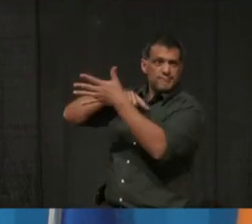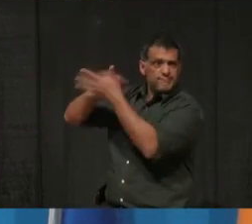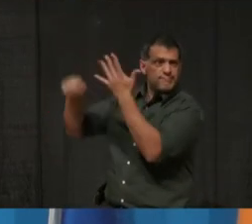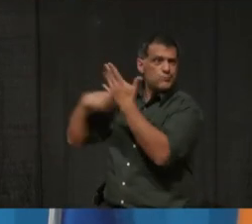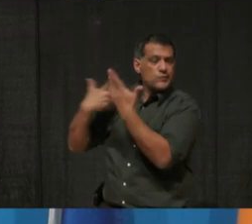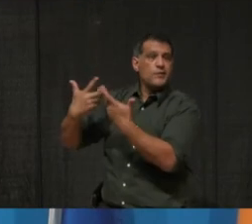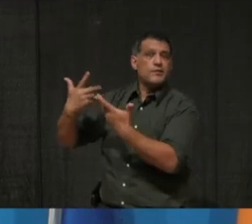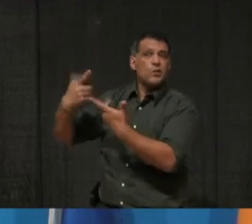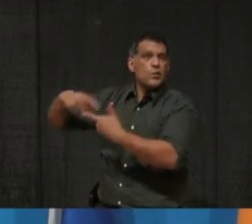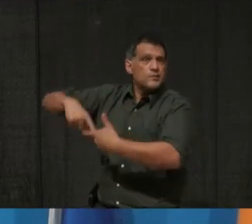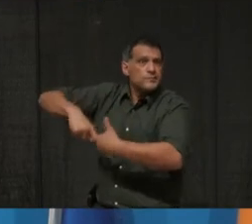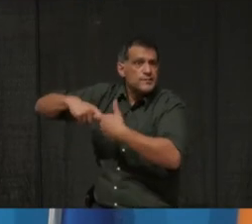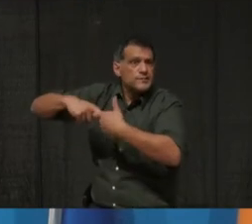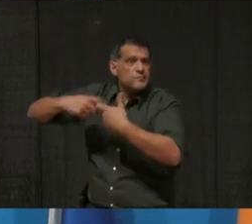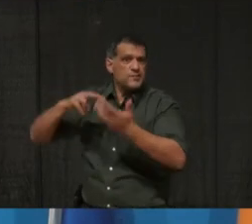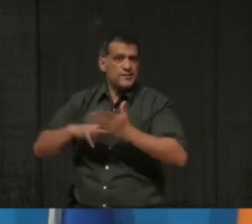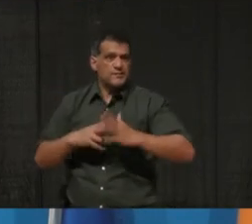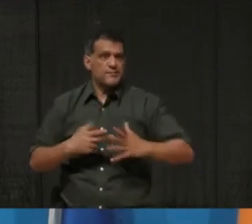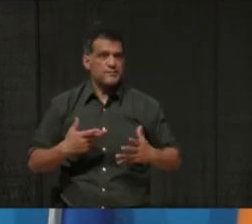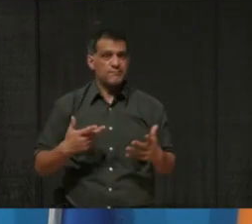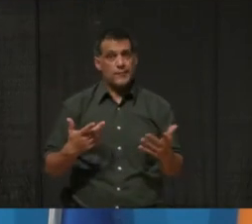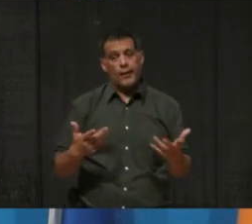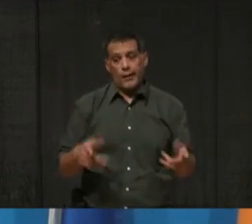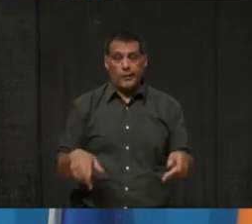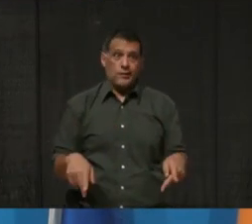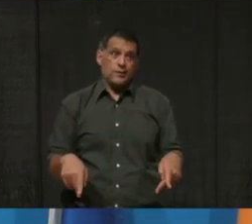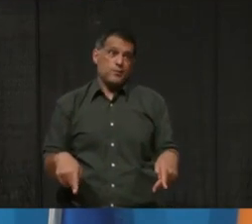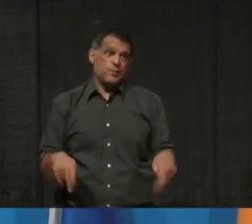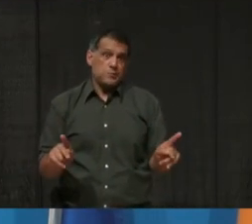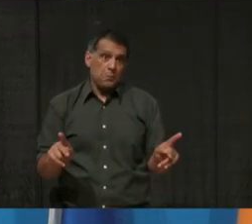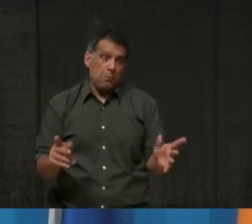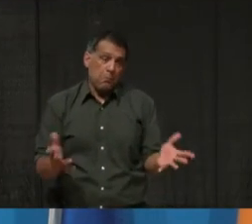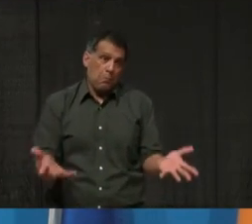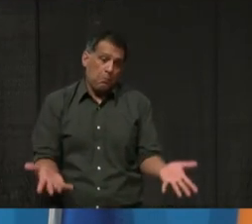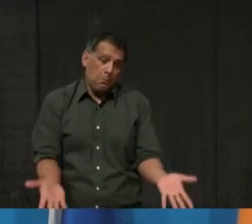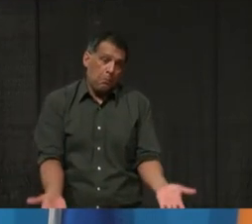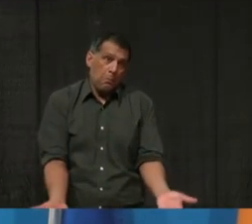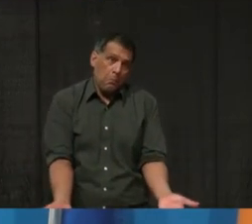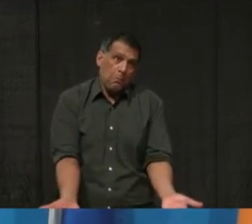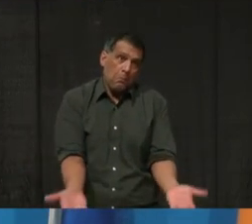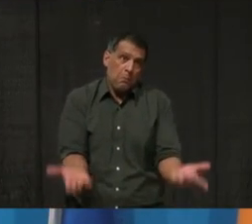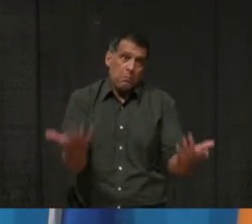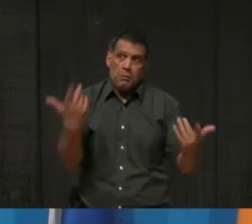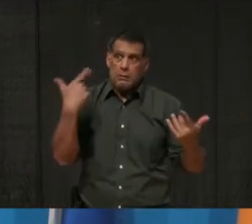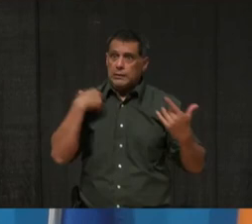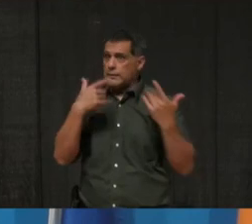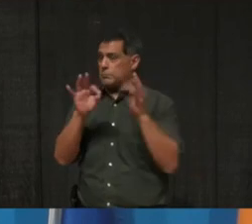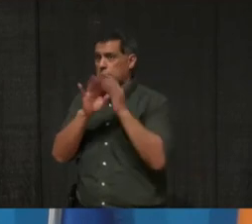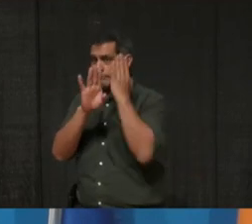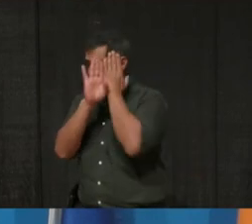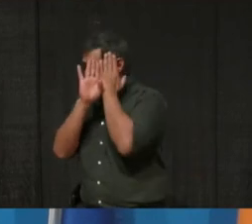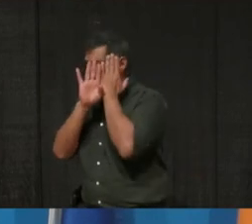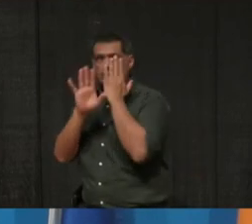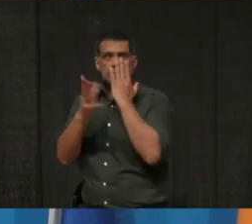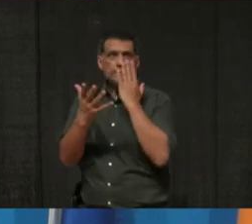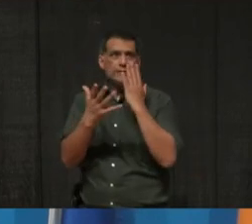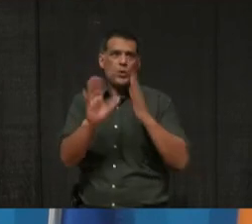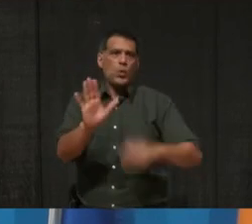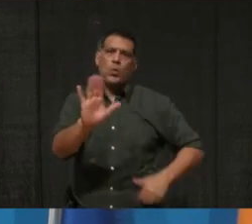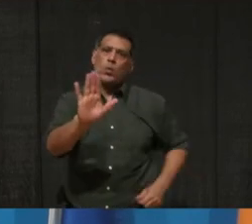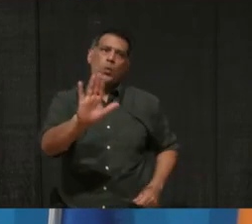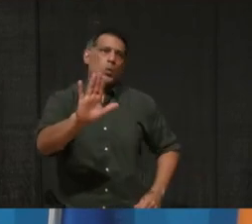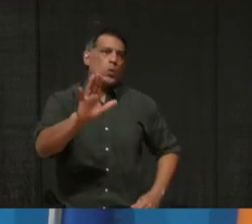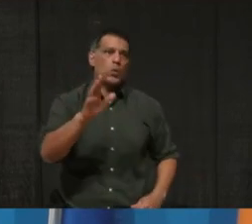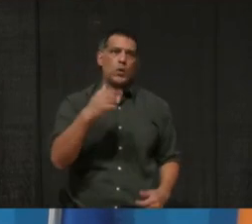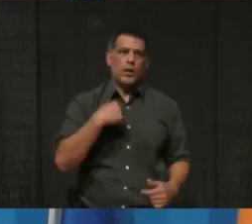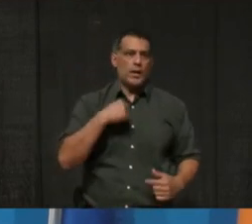suggest that we are permitting or going against the regulations or the law. itself. That's not our authority.